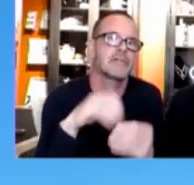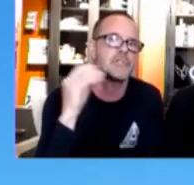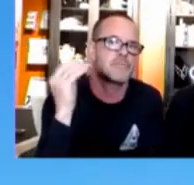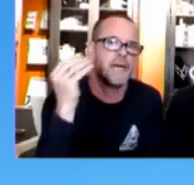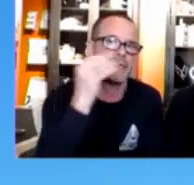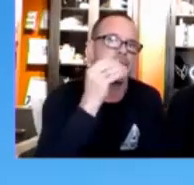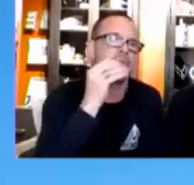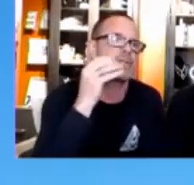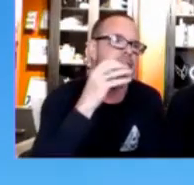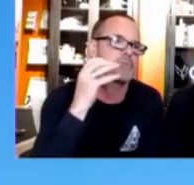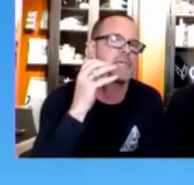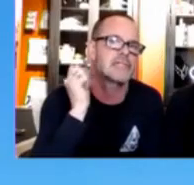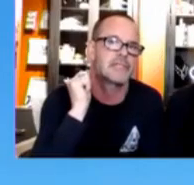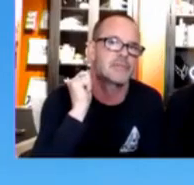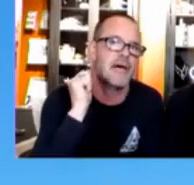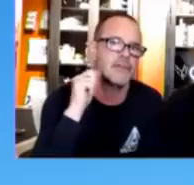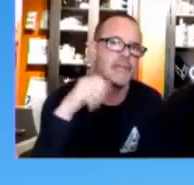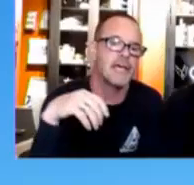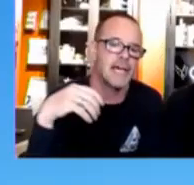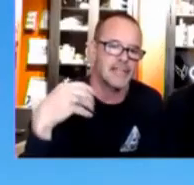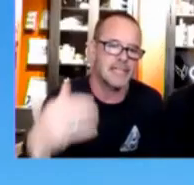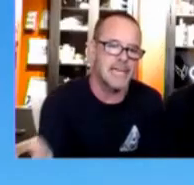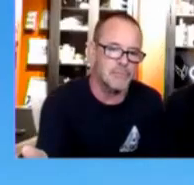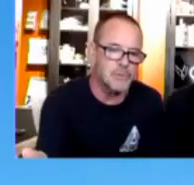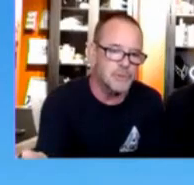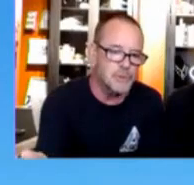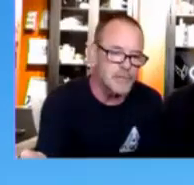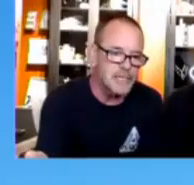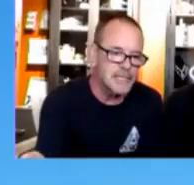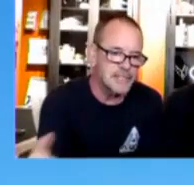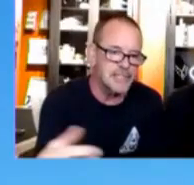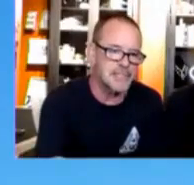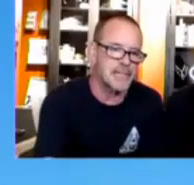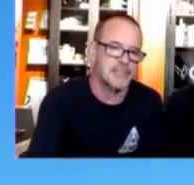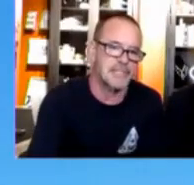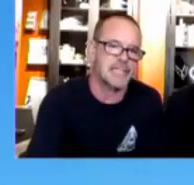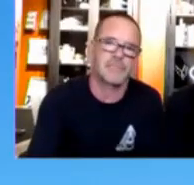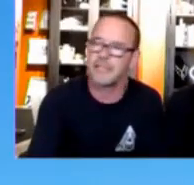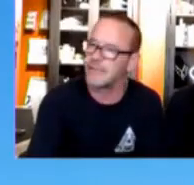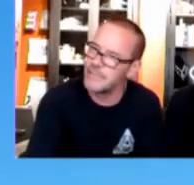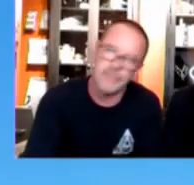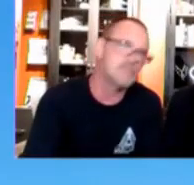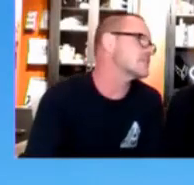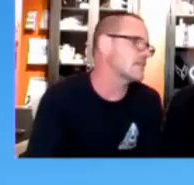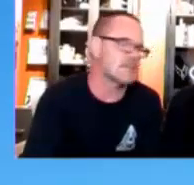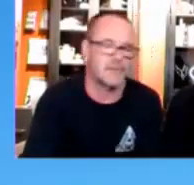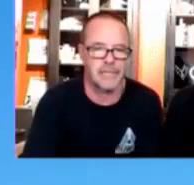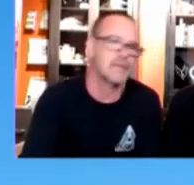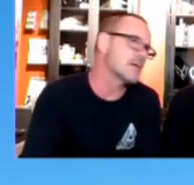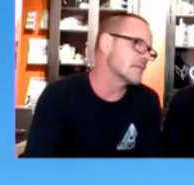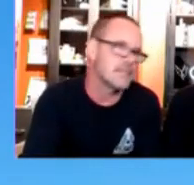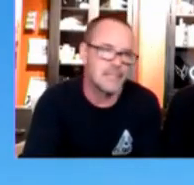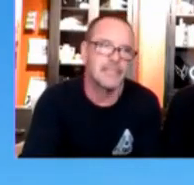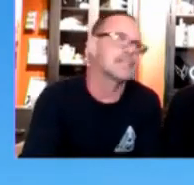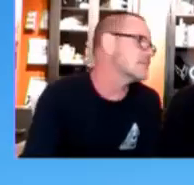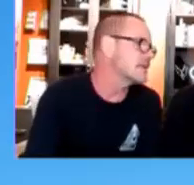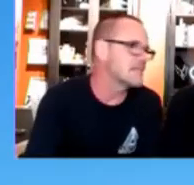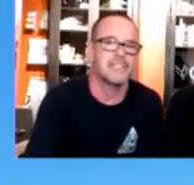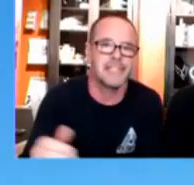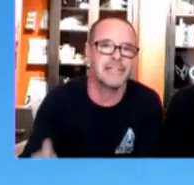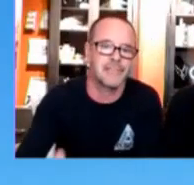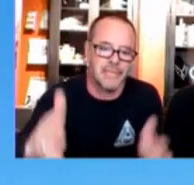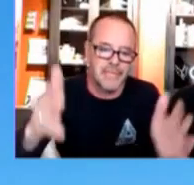him respect by putting his muzzle in his mouth. And then Taboo, she decides to take them. She goes, you can see her going, come on, come on.